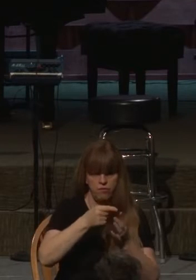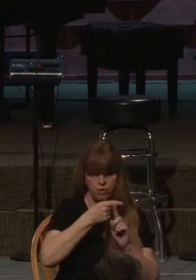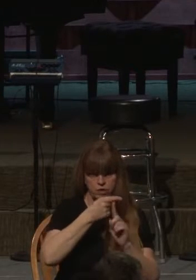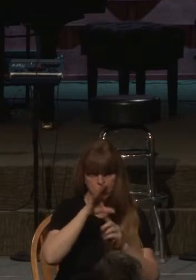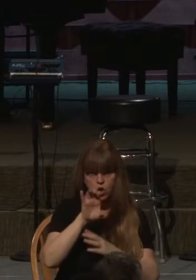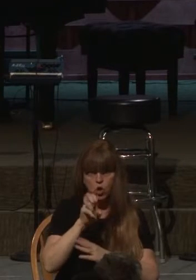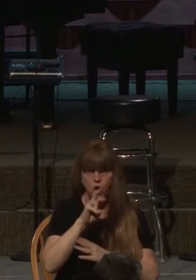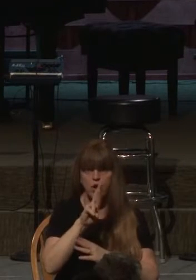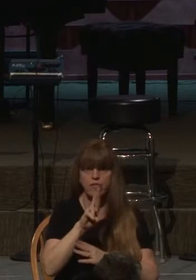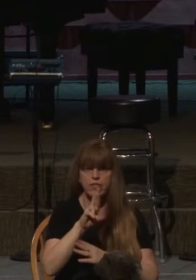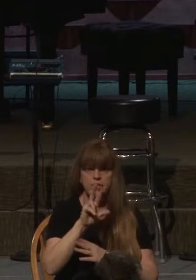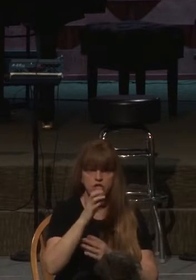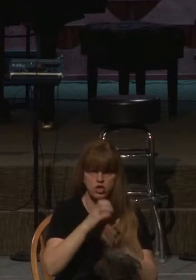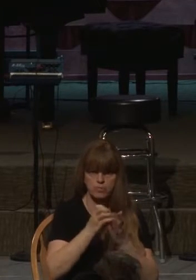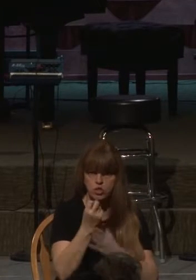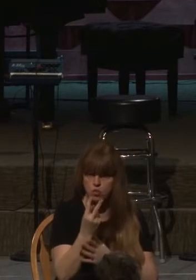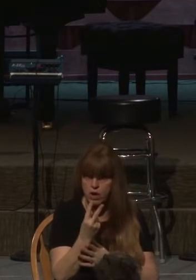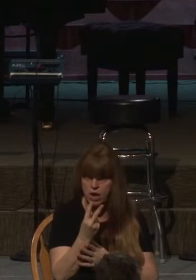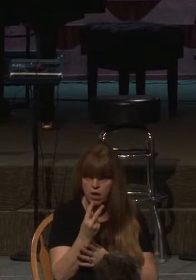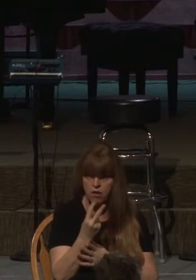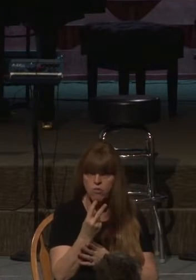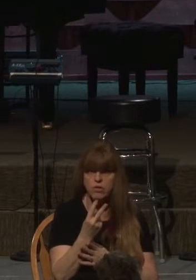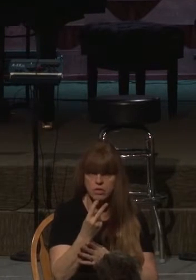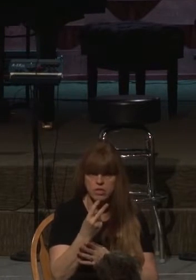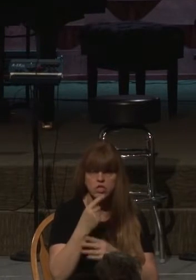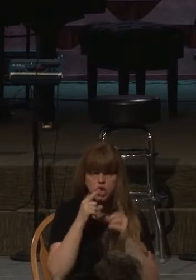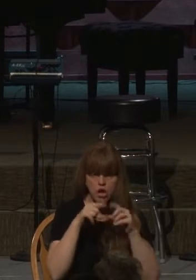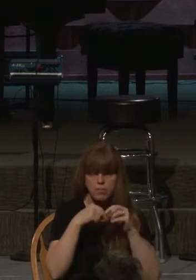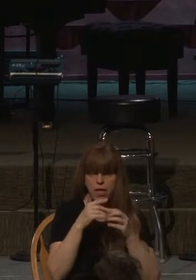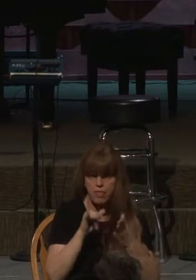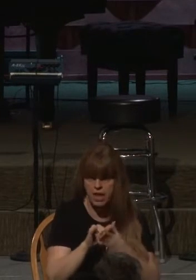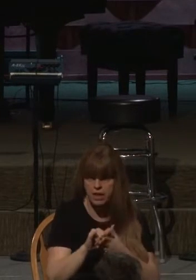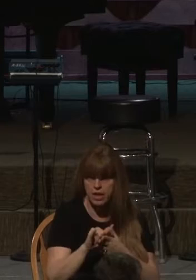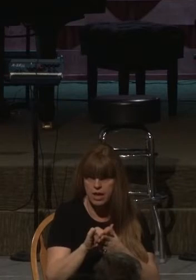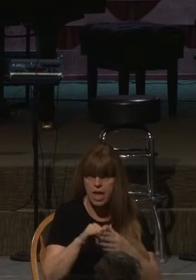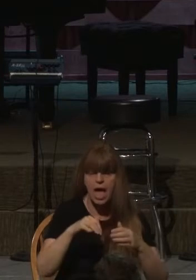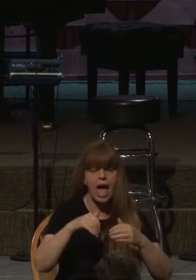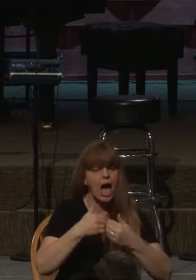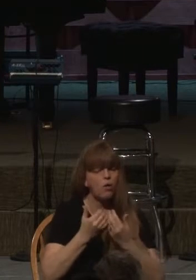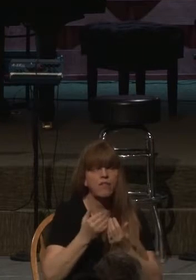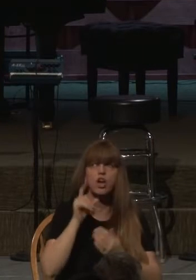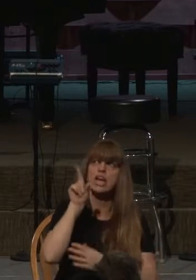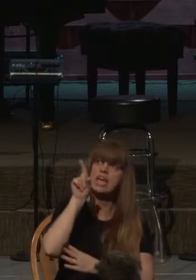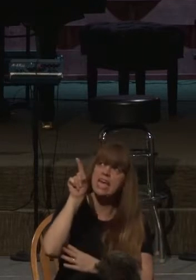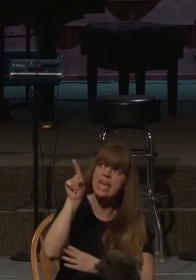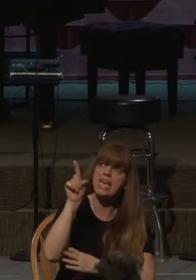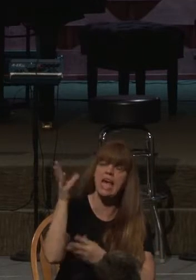1 Corinthians 12:7 would help us clear that up if you're studying it out. However he has